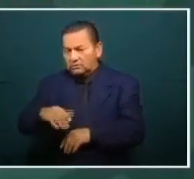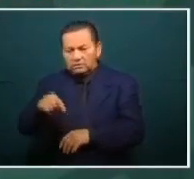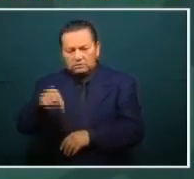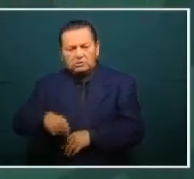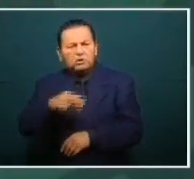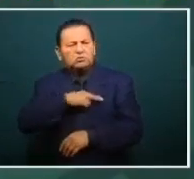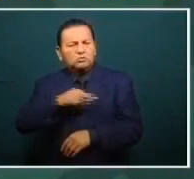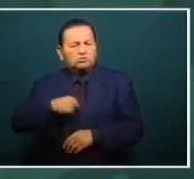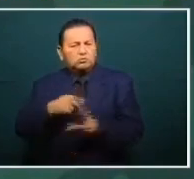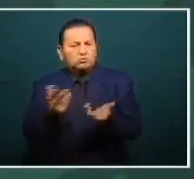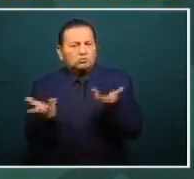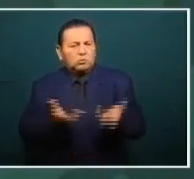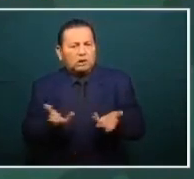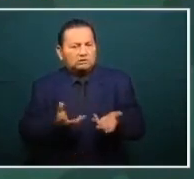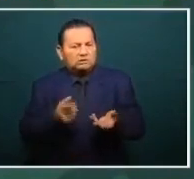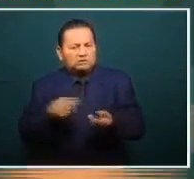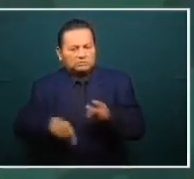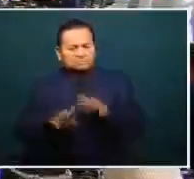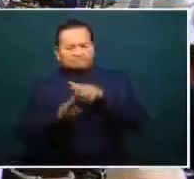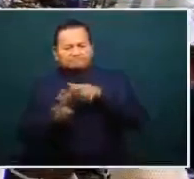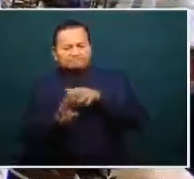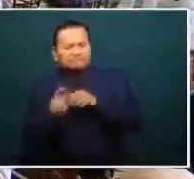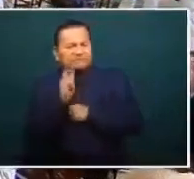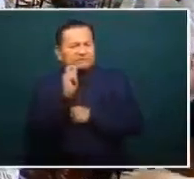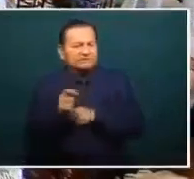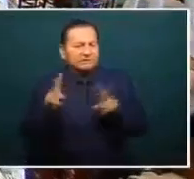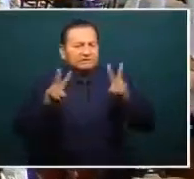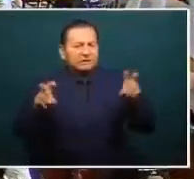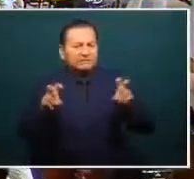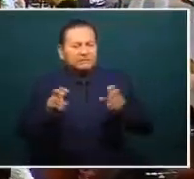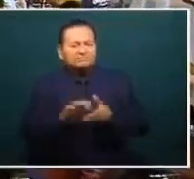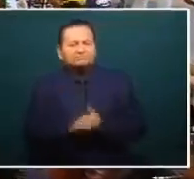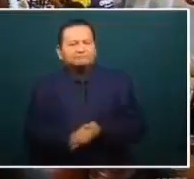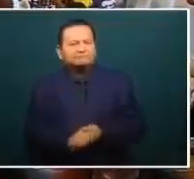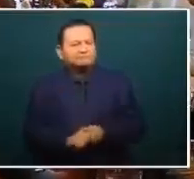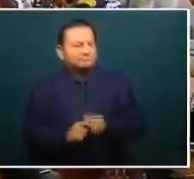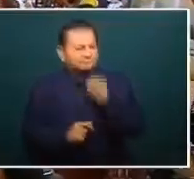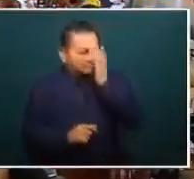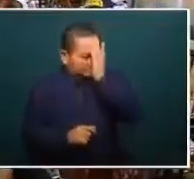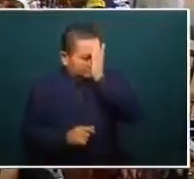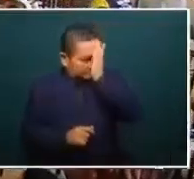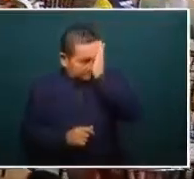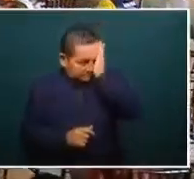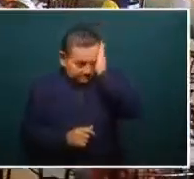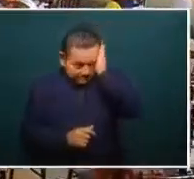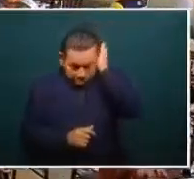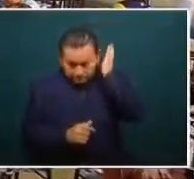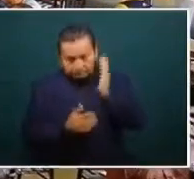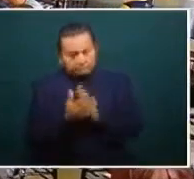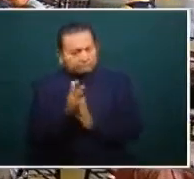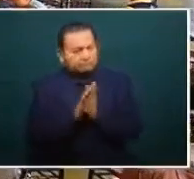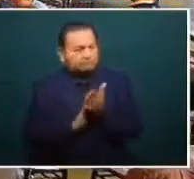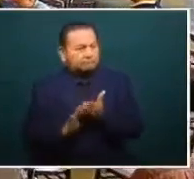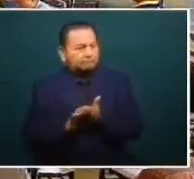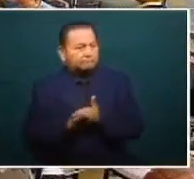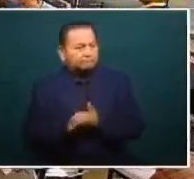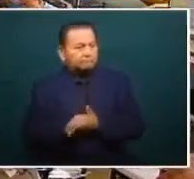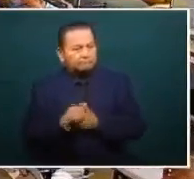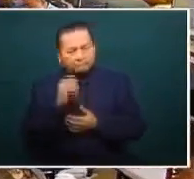so that they will know in the U.S. that we are doing what corresponds to us.